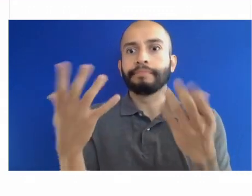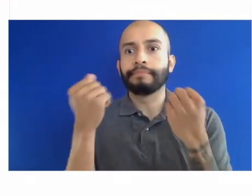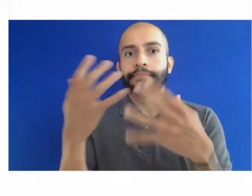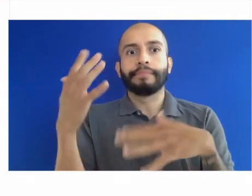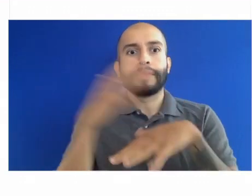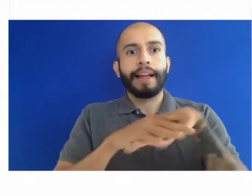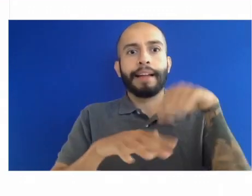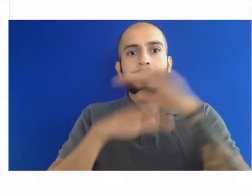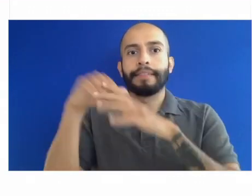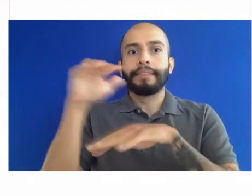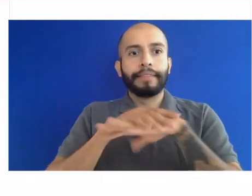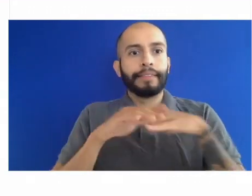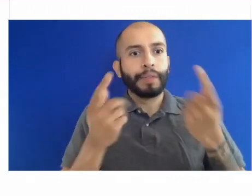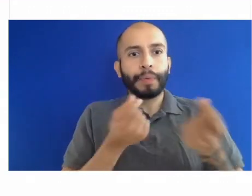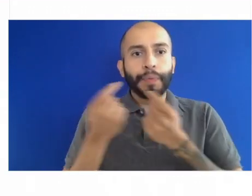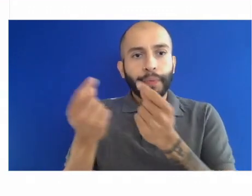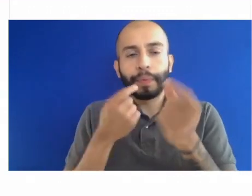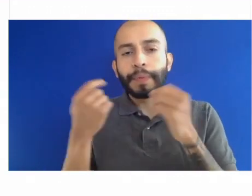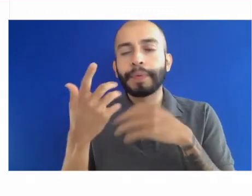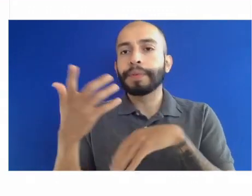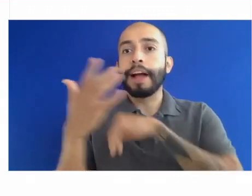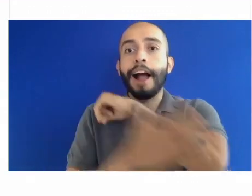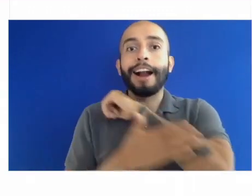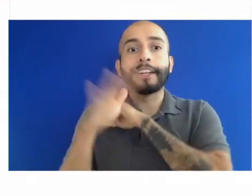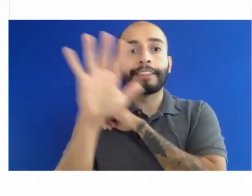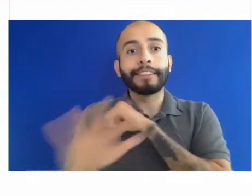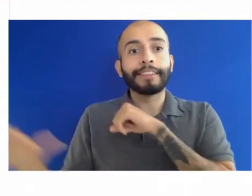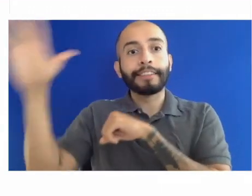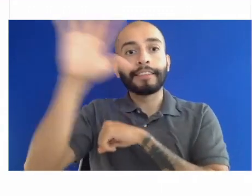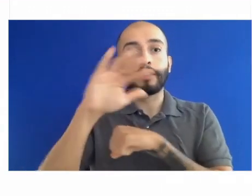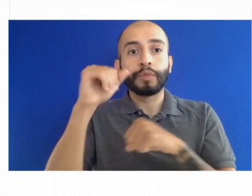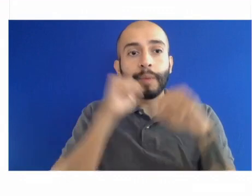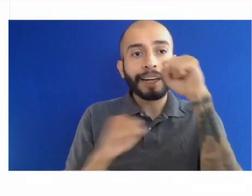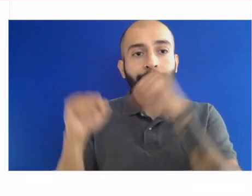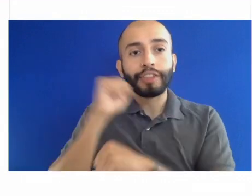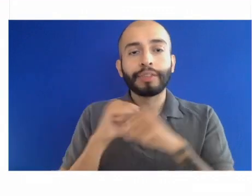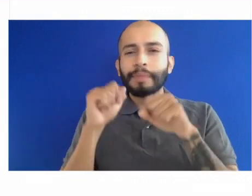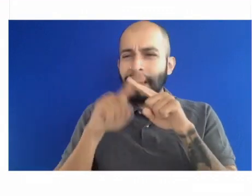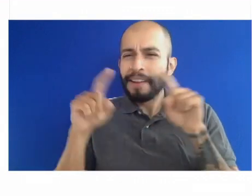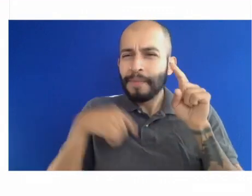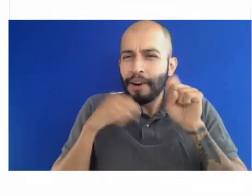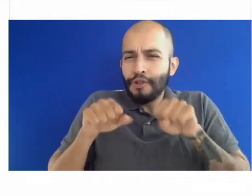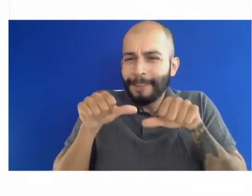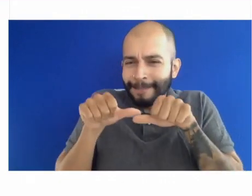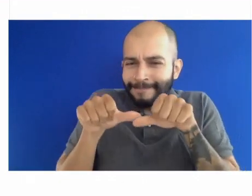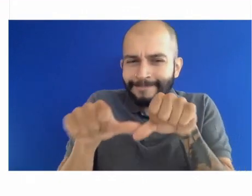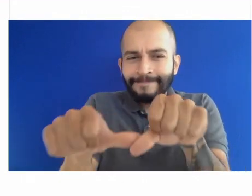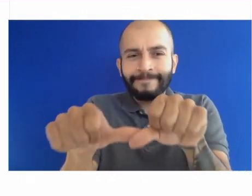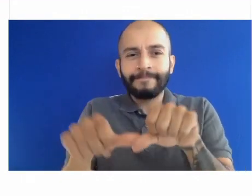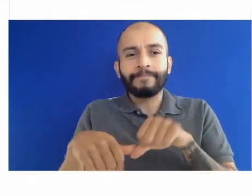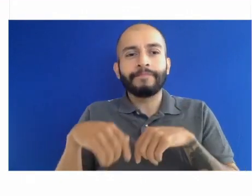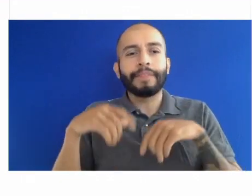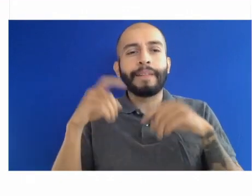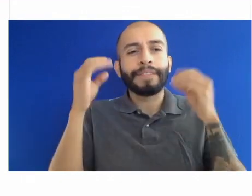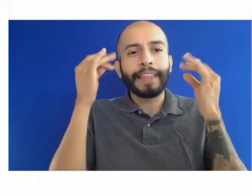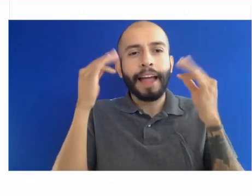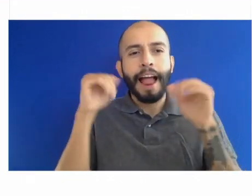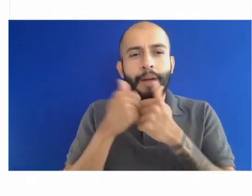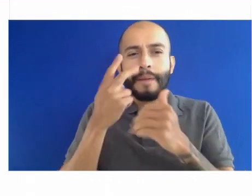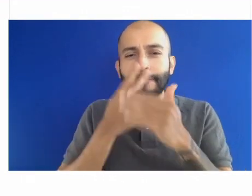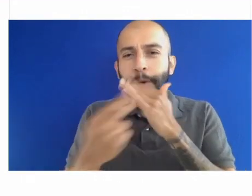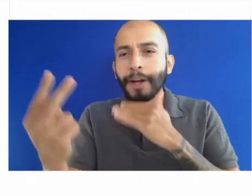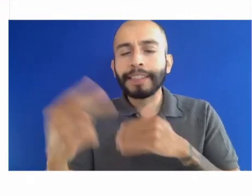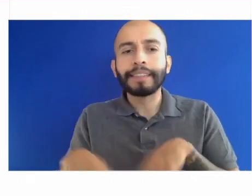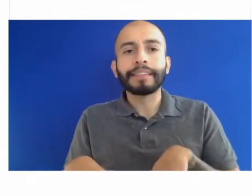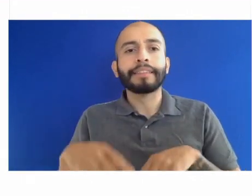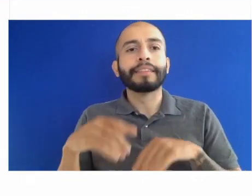could go further. We could think about, can we forecast this? Can we do a national weather center basically for this? Can we think ahead about what we're going